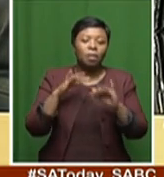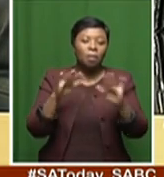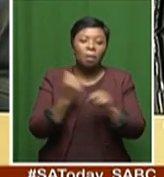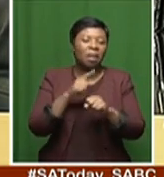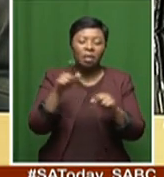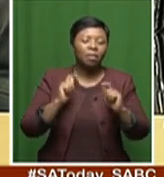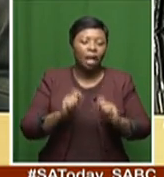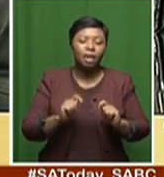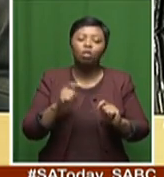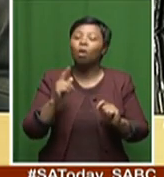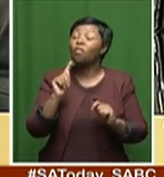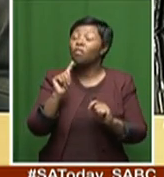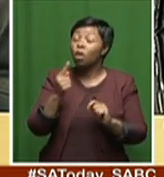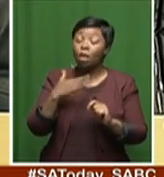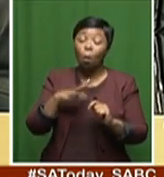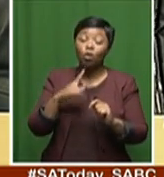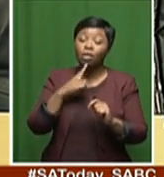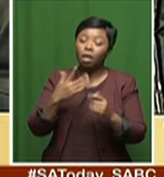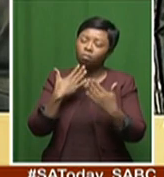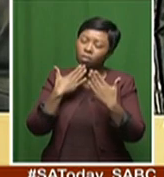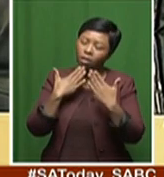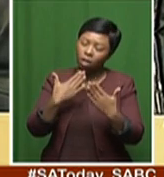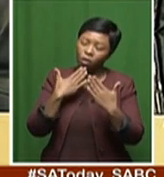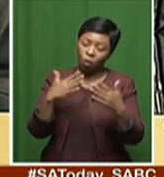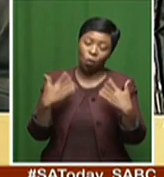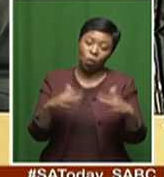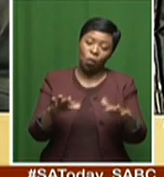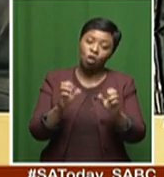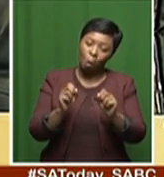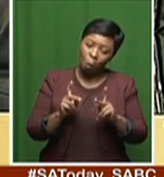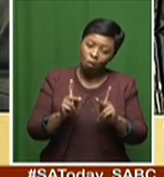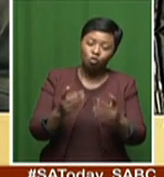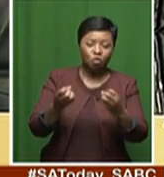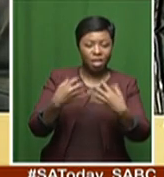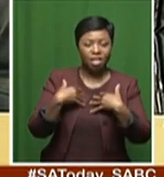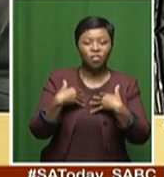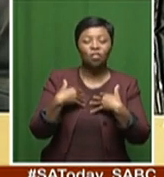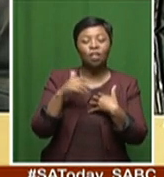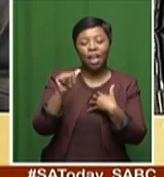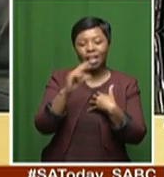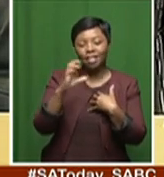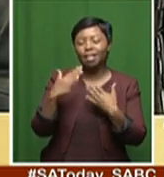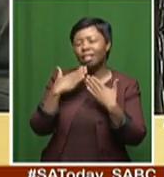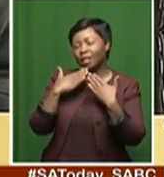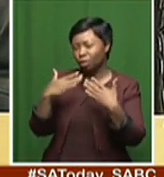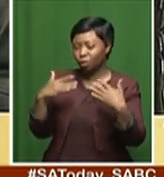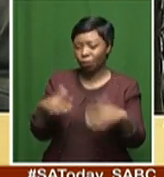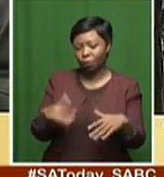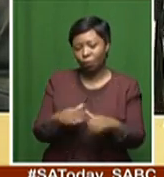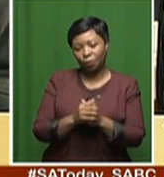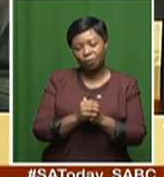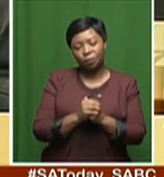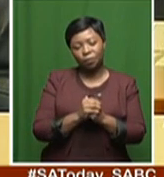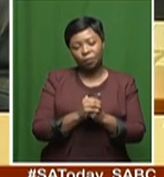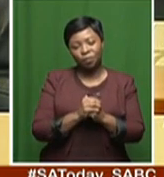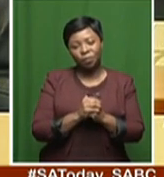and thank this opportunity that you have given to the ANC. Thank you very much. Thank you